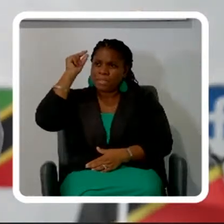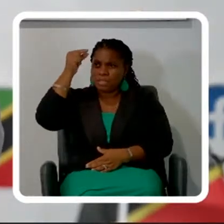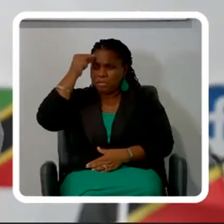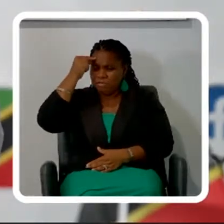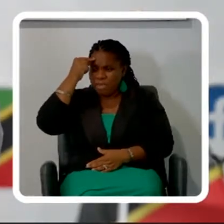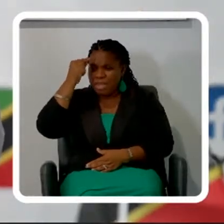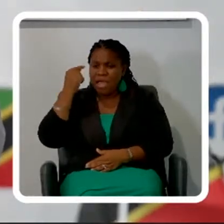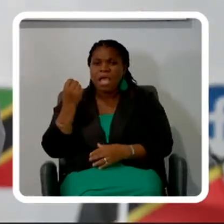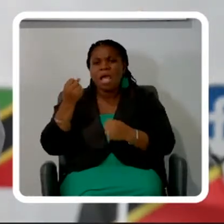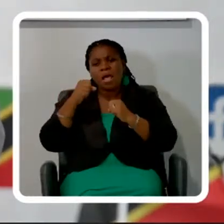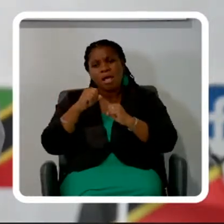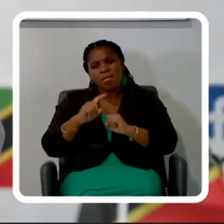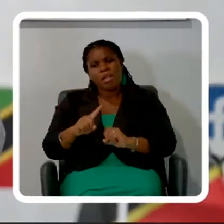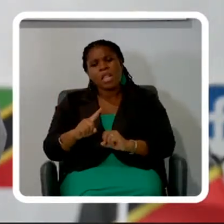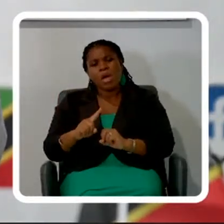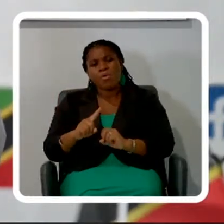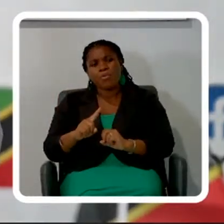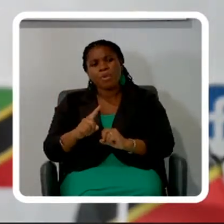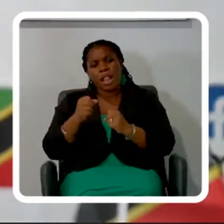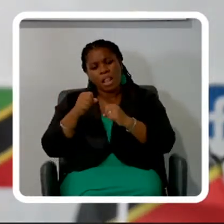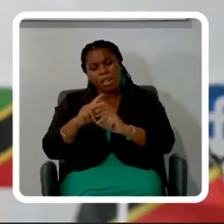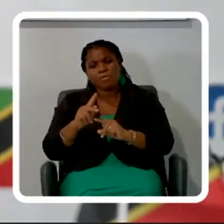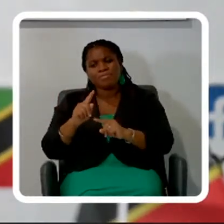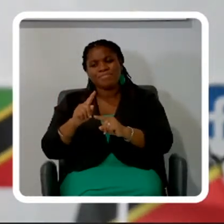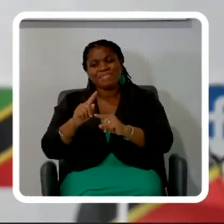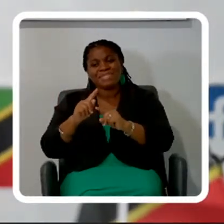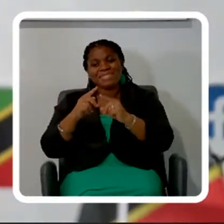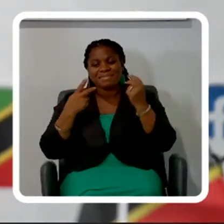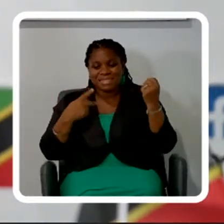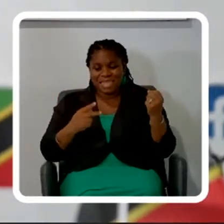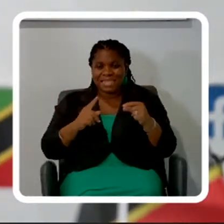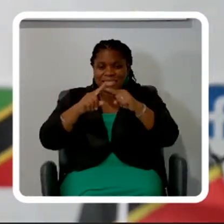on this for 70% of its revenue.